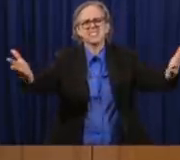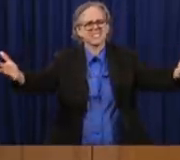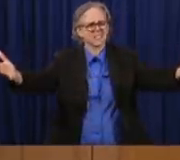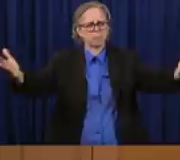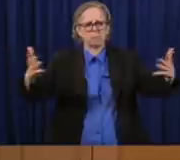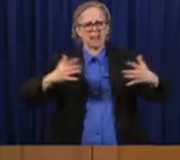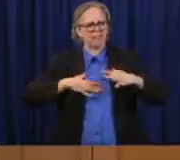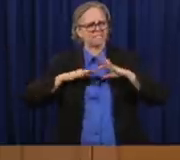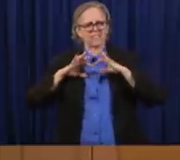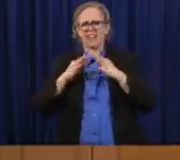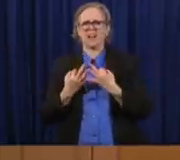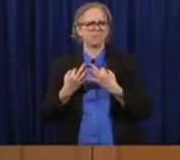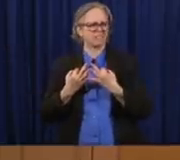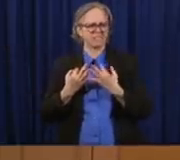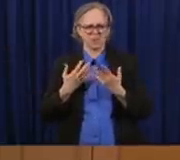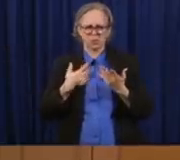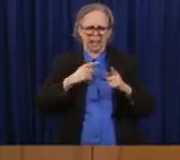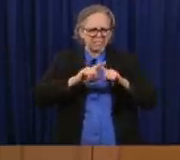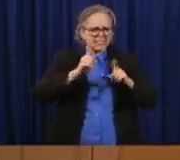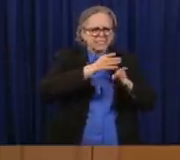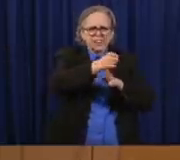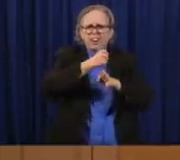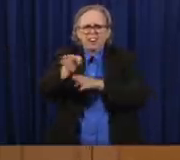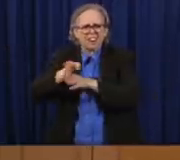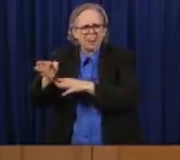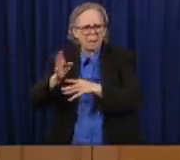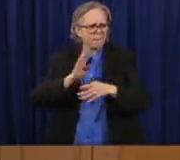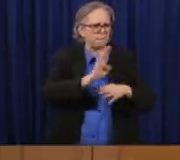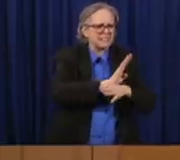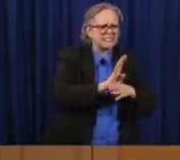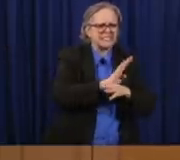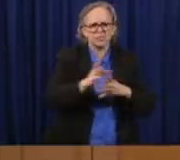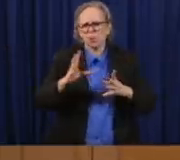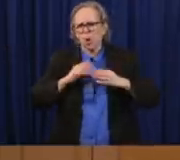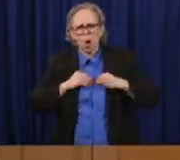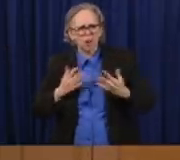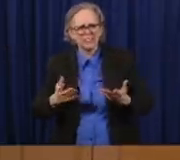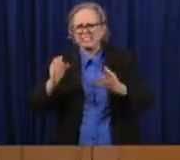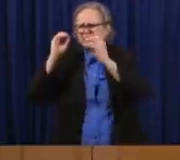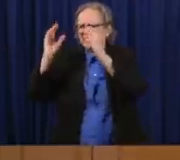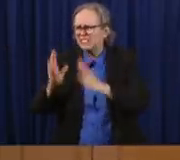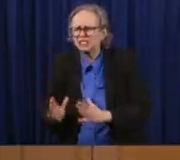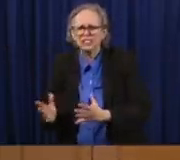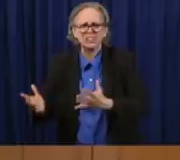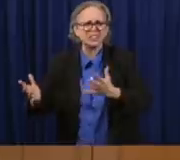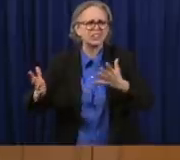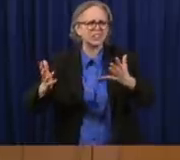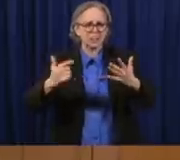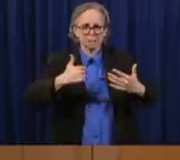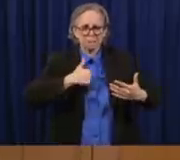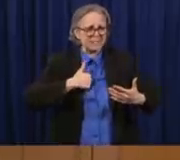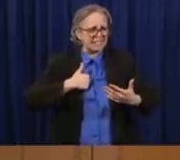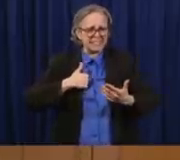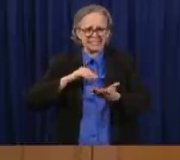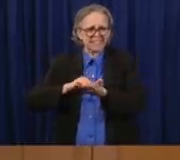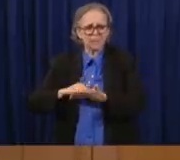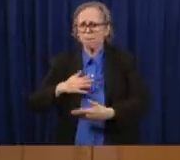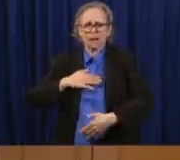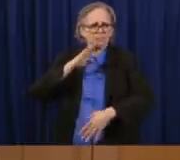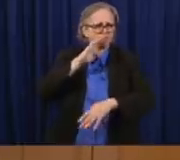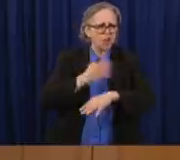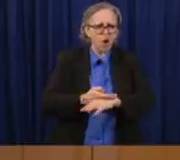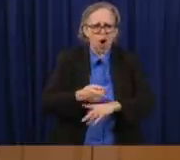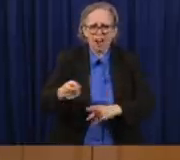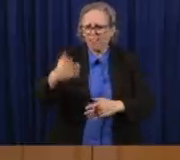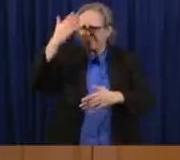walk, from businesses are running to teachers to people like me or my daughter who's on, the front lines right